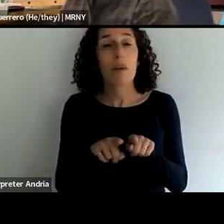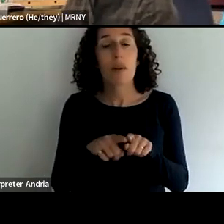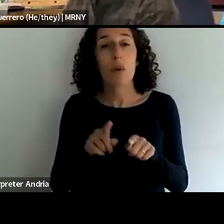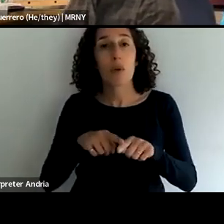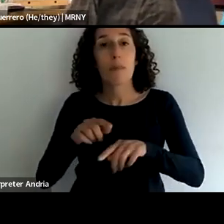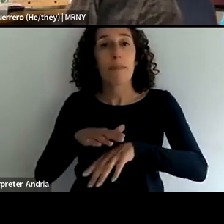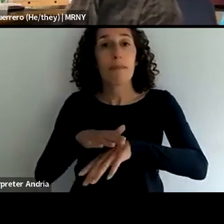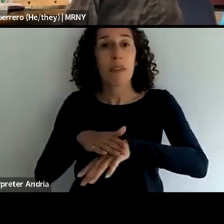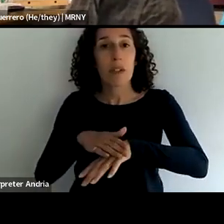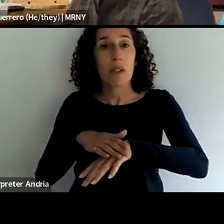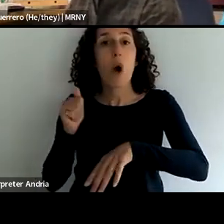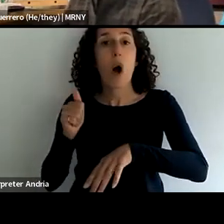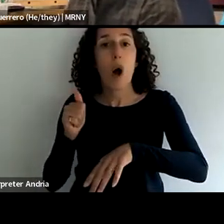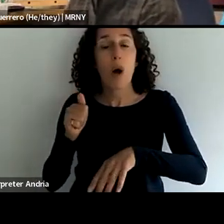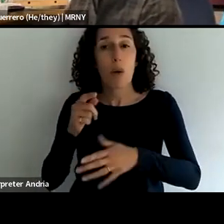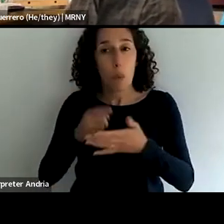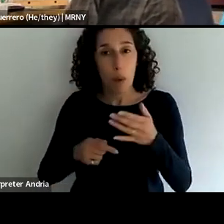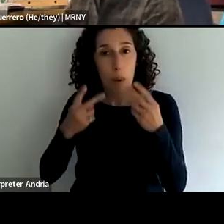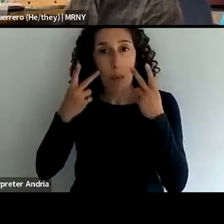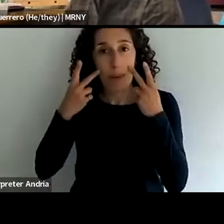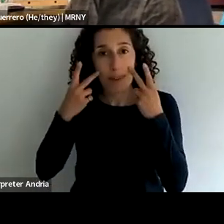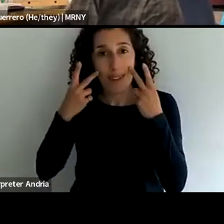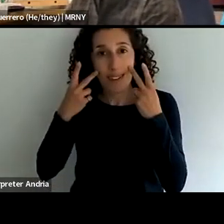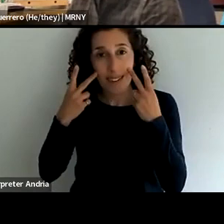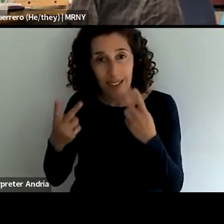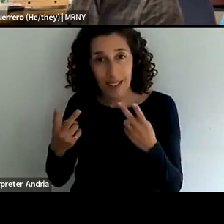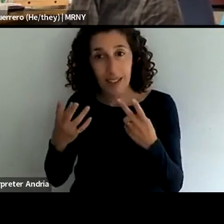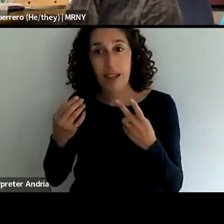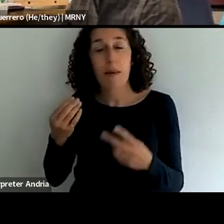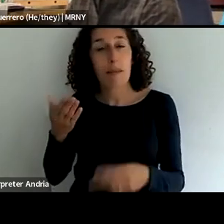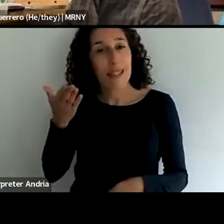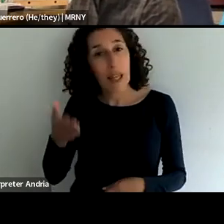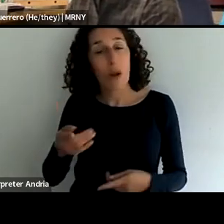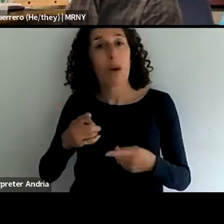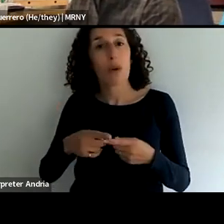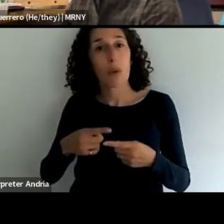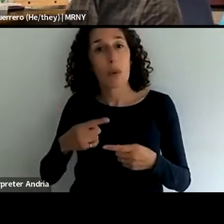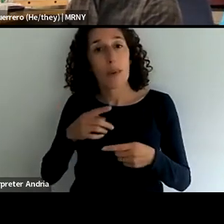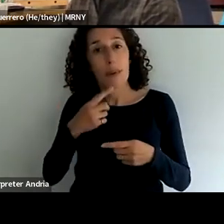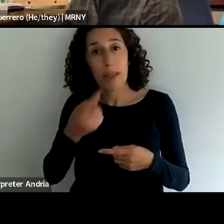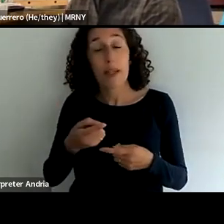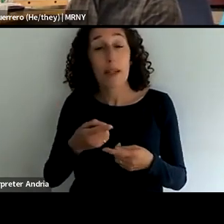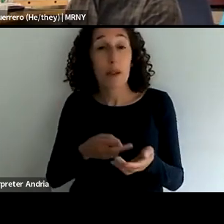in and to really take up space where we need to be.